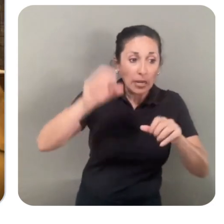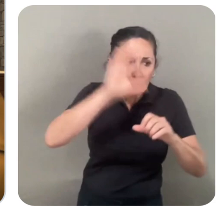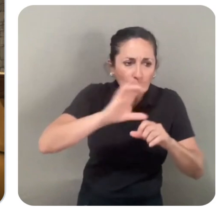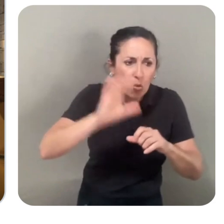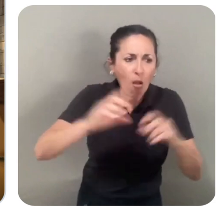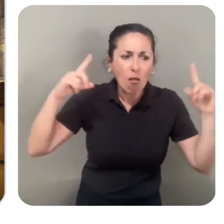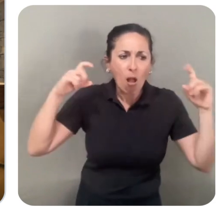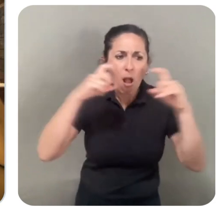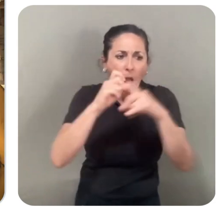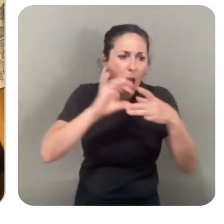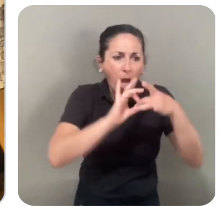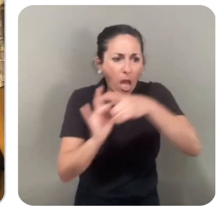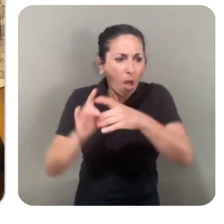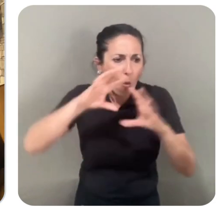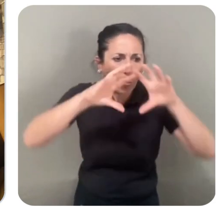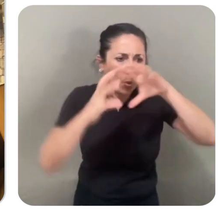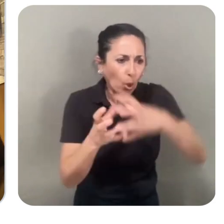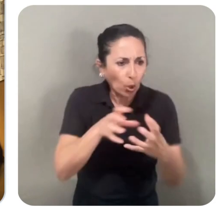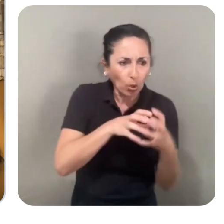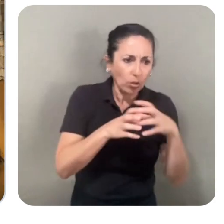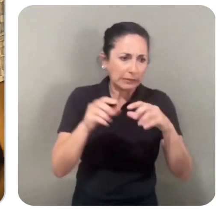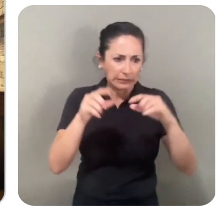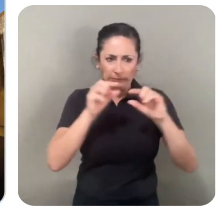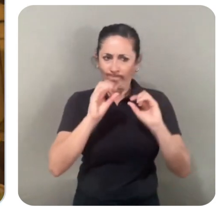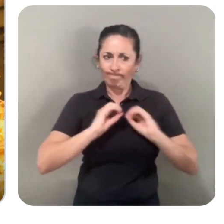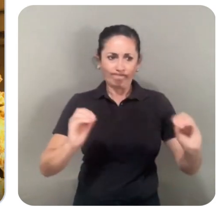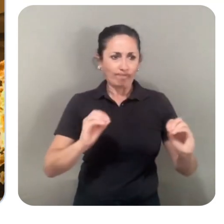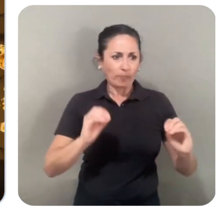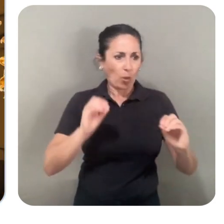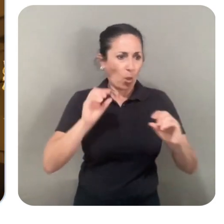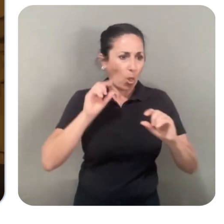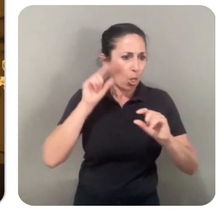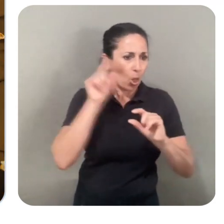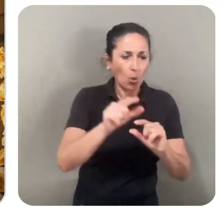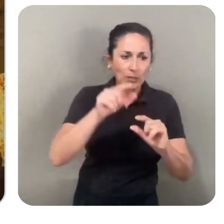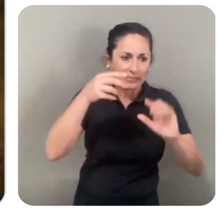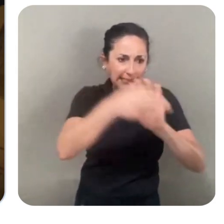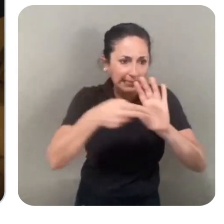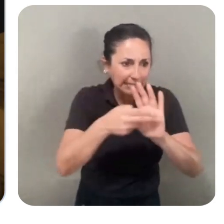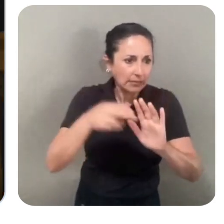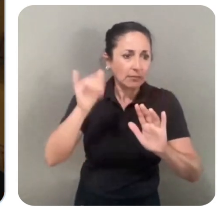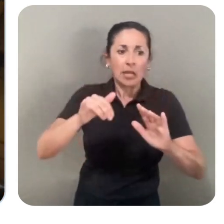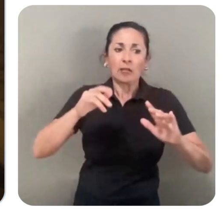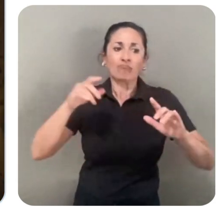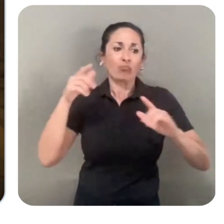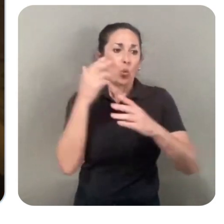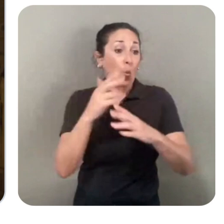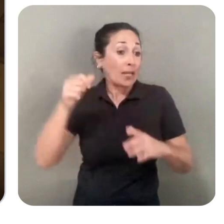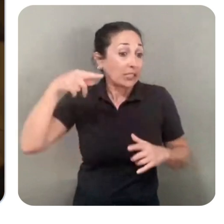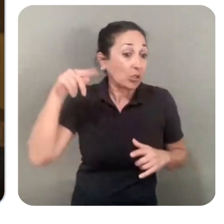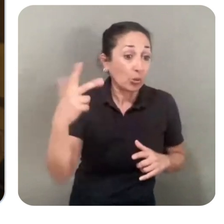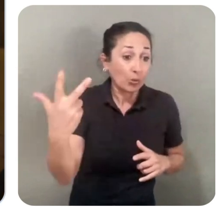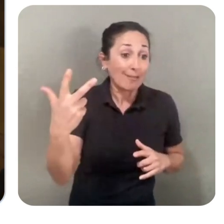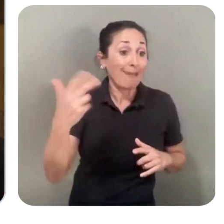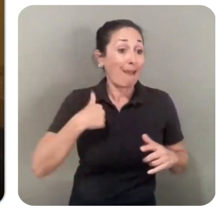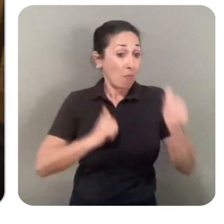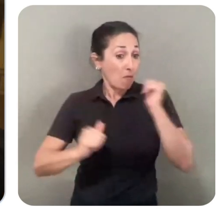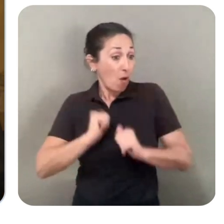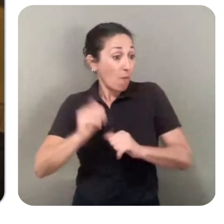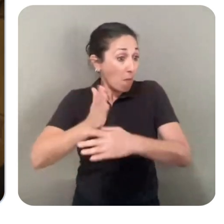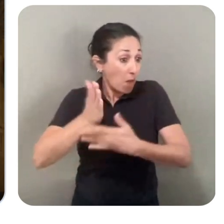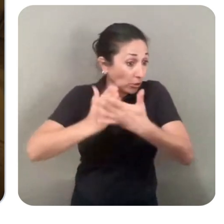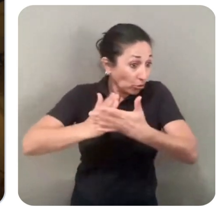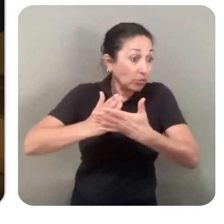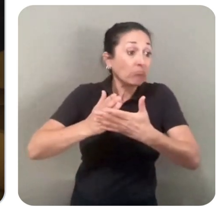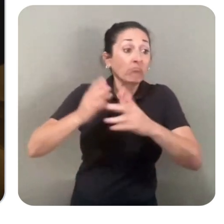On the Quest 3, we focus our performance budget on atmospheric elements that further immerse the player. We added